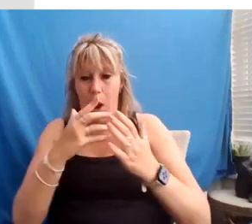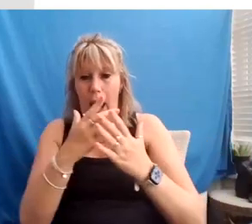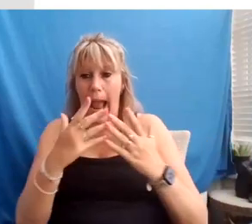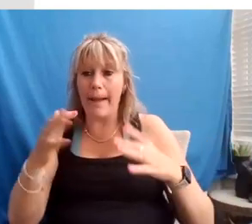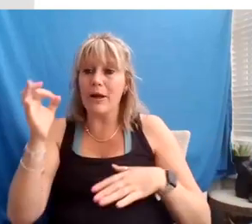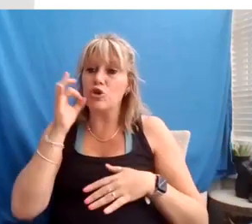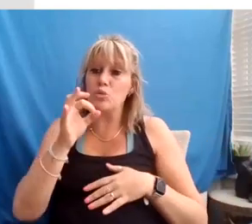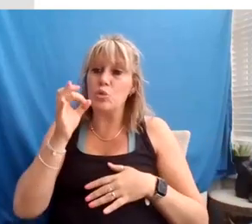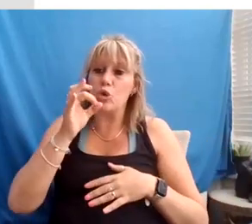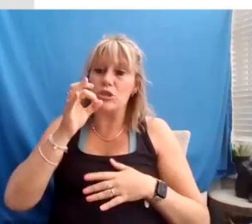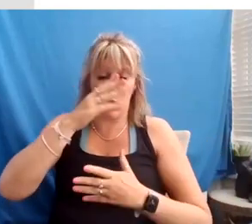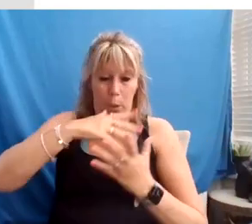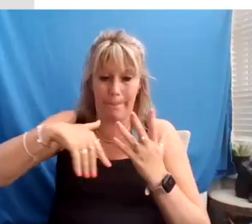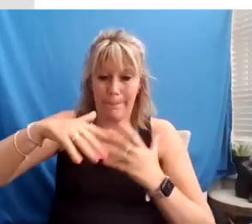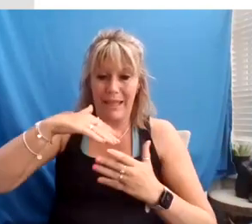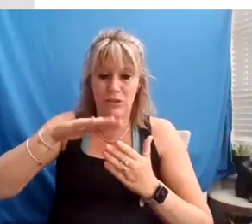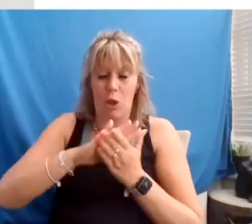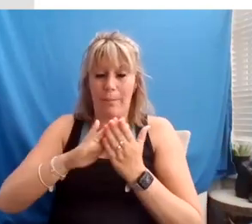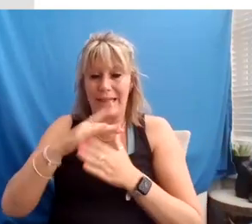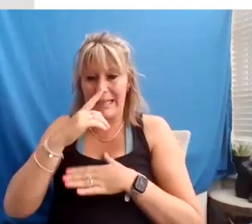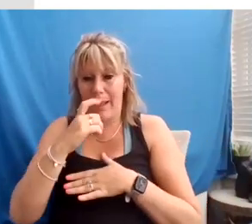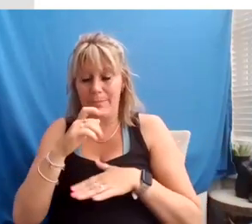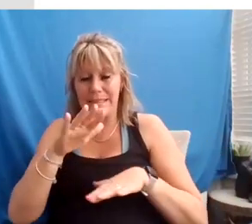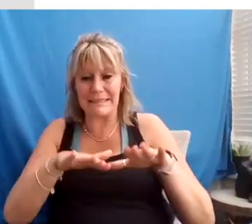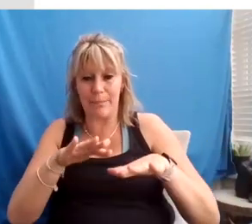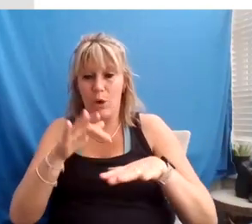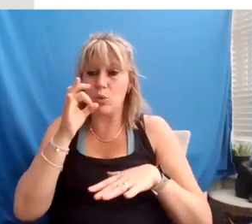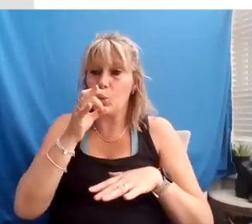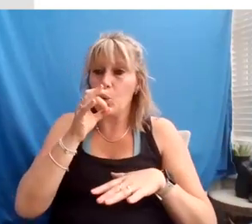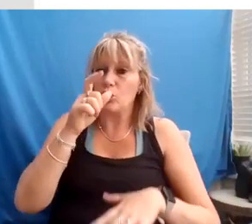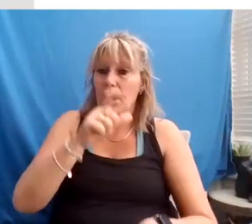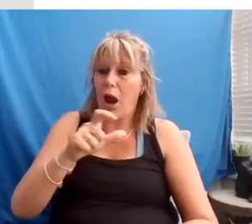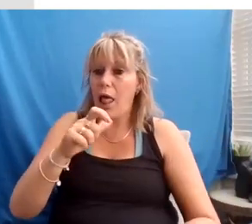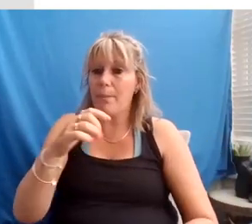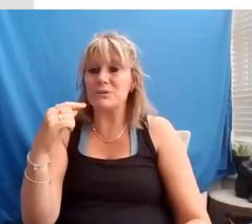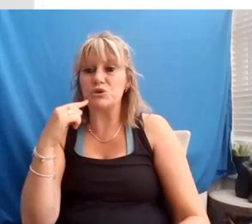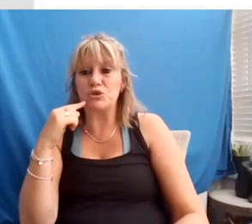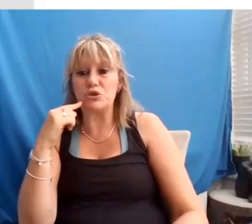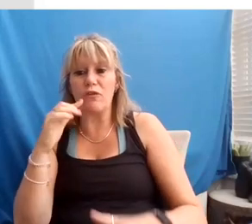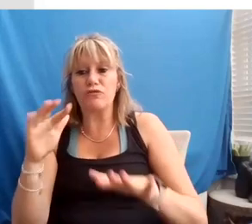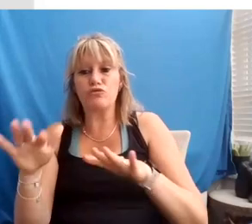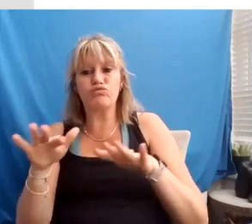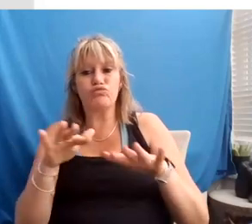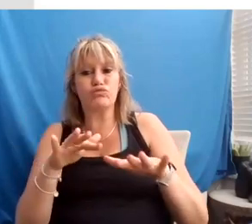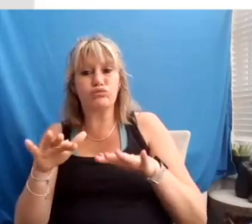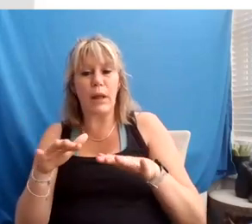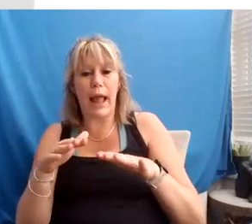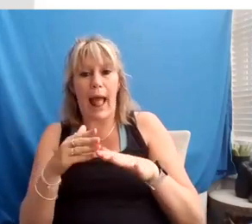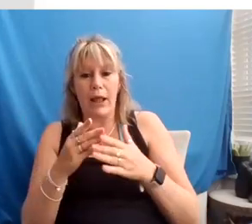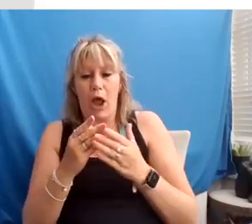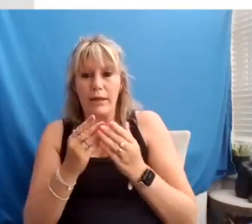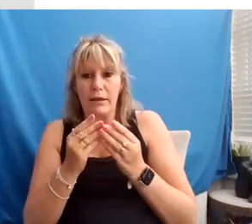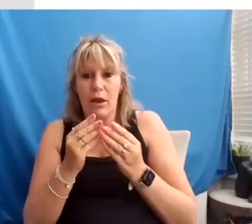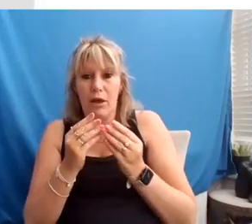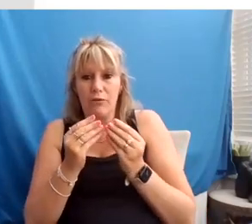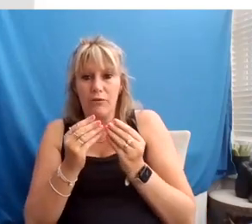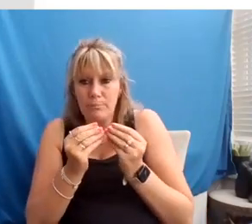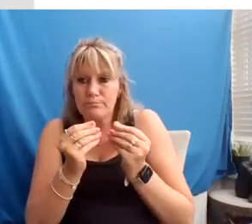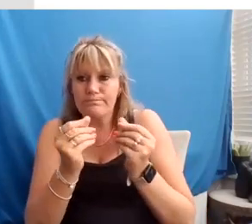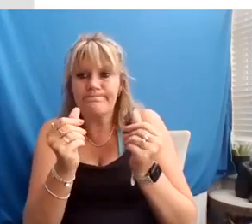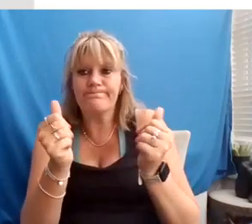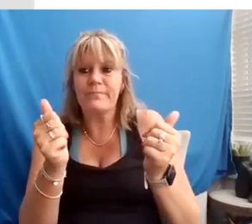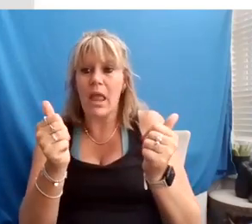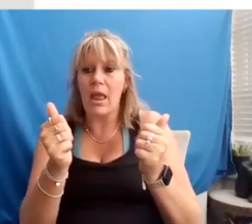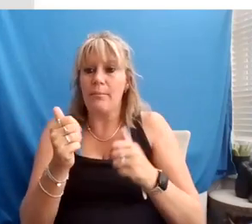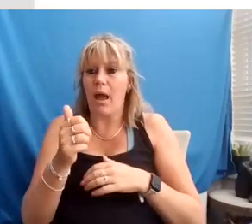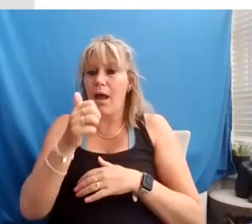it can act like watercolour and be very soft and gentle and well blended. But what I prefer is to use